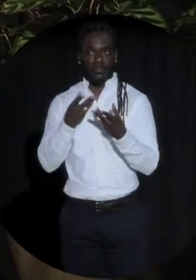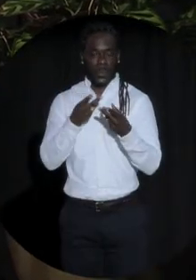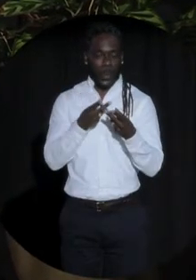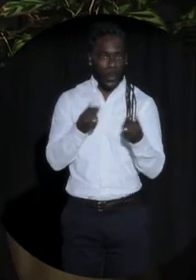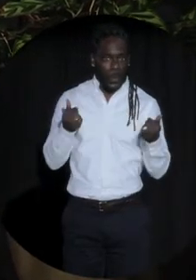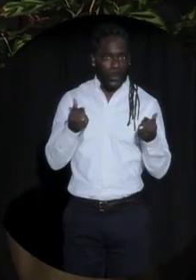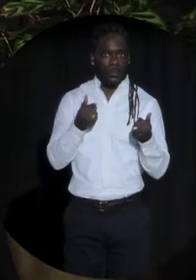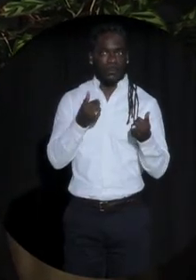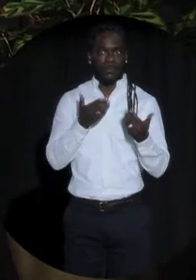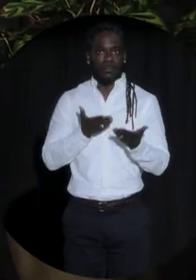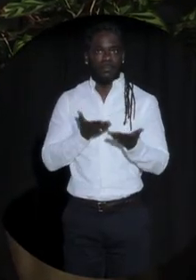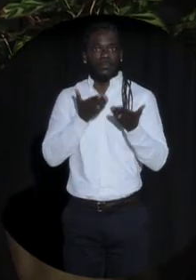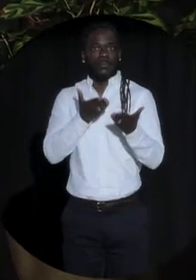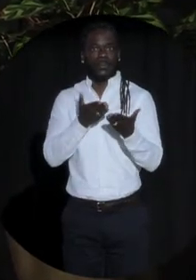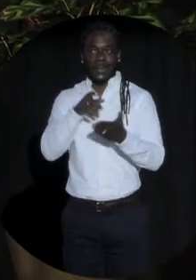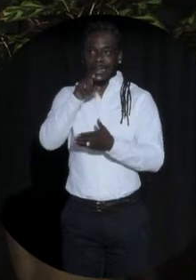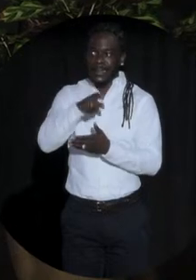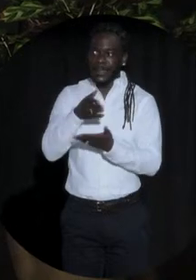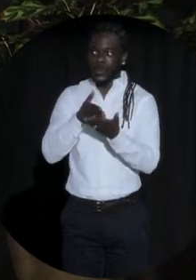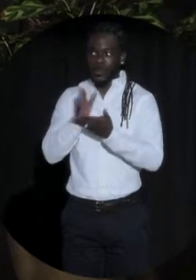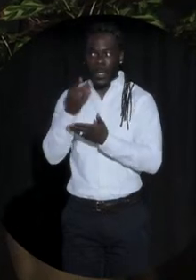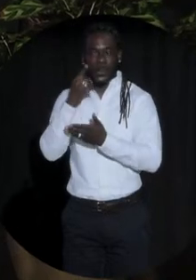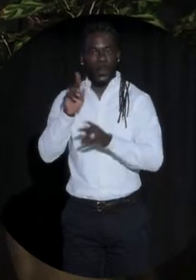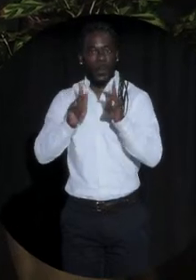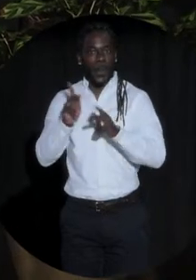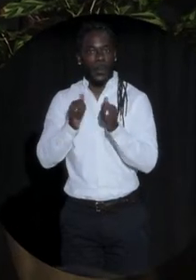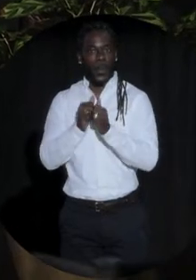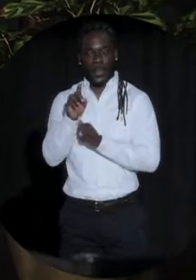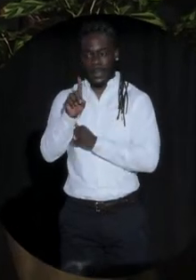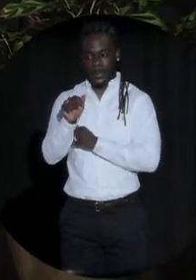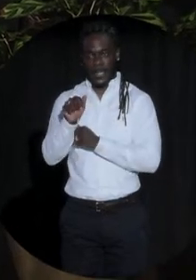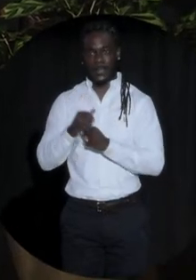promote the needs and rights of persons with disabilities.